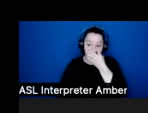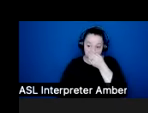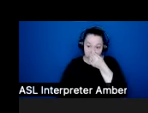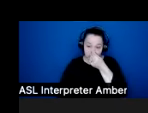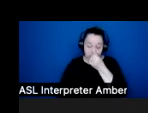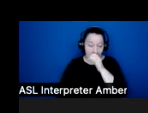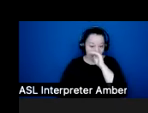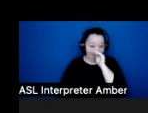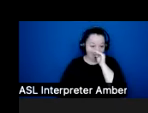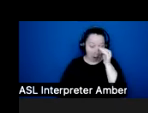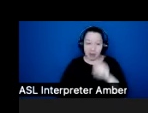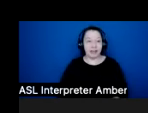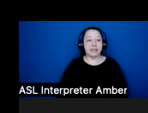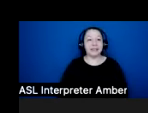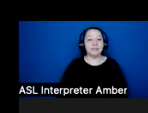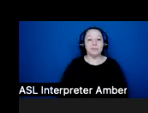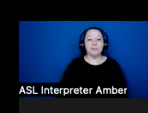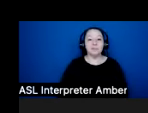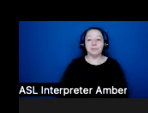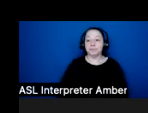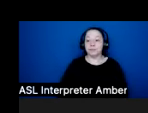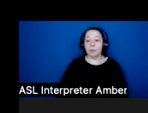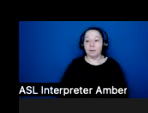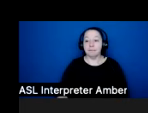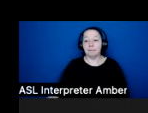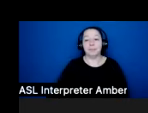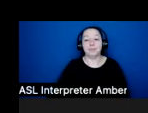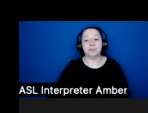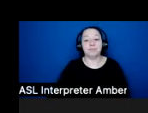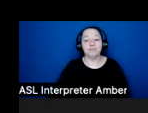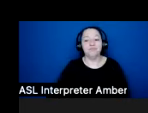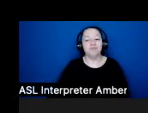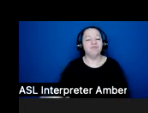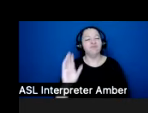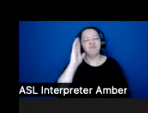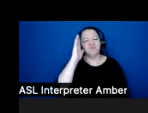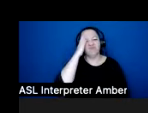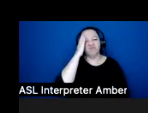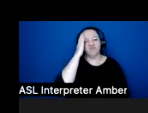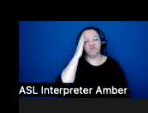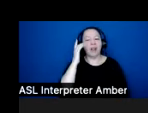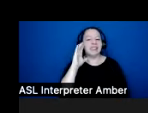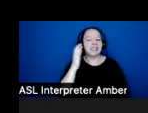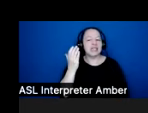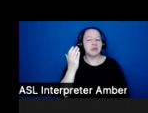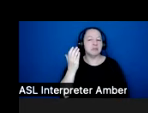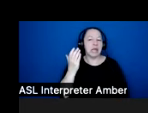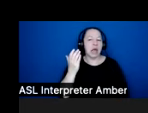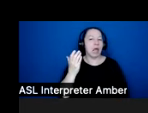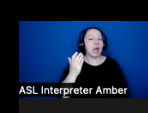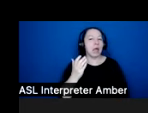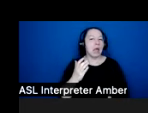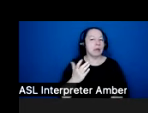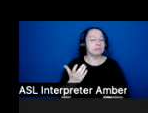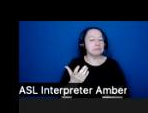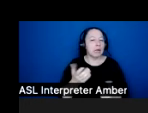Okay, so that, and I know it sounds like a baby step, but that is